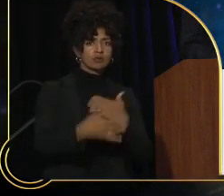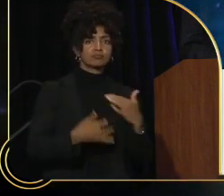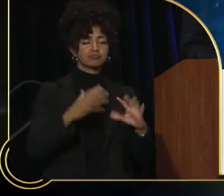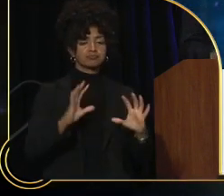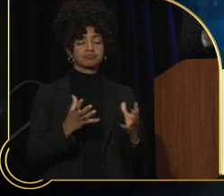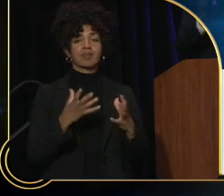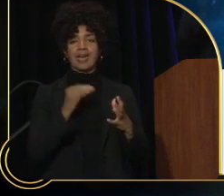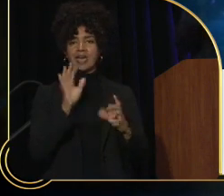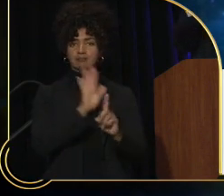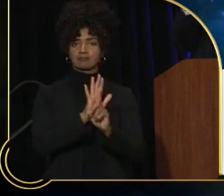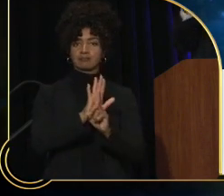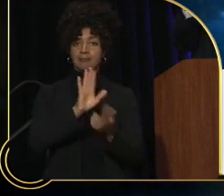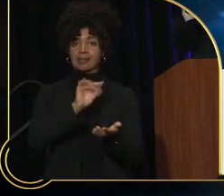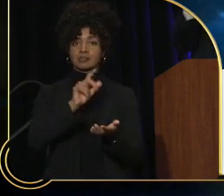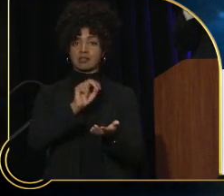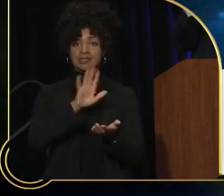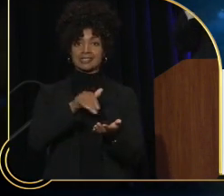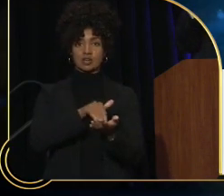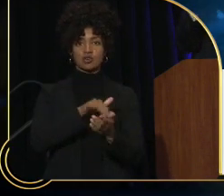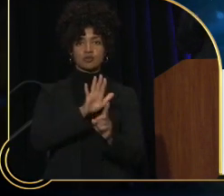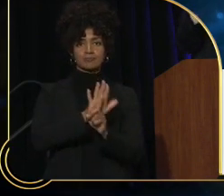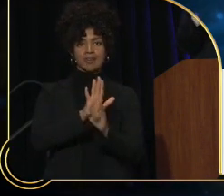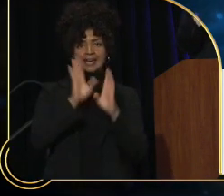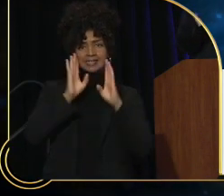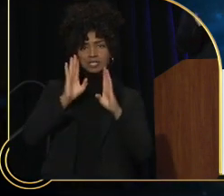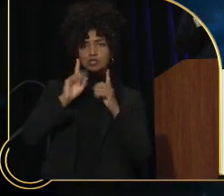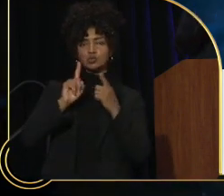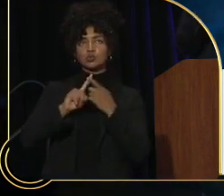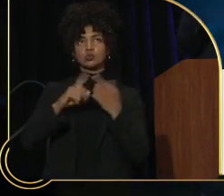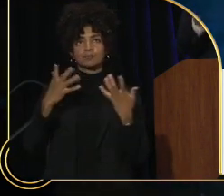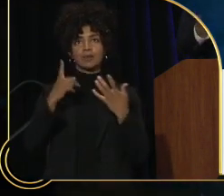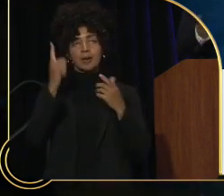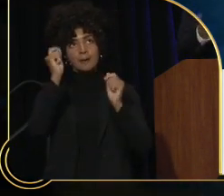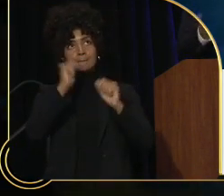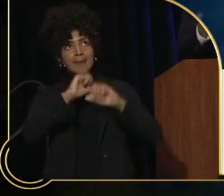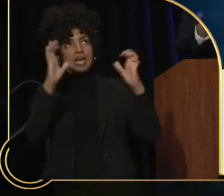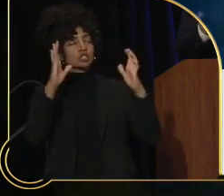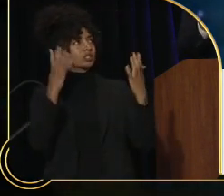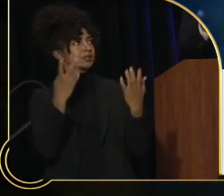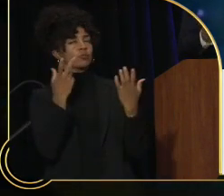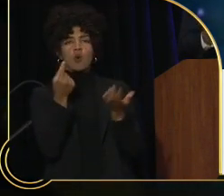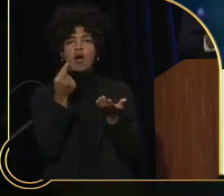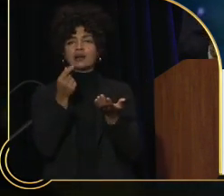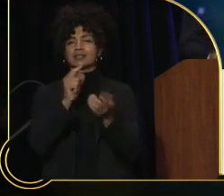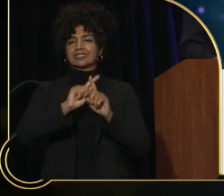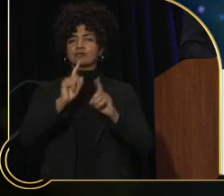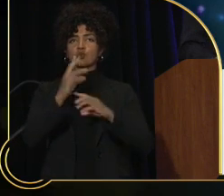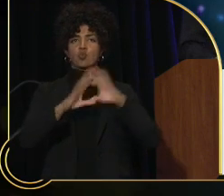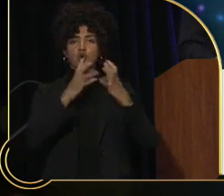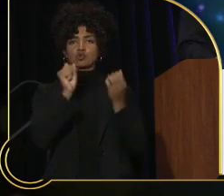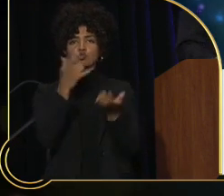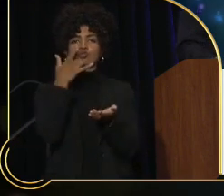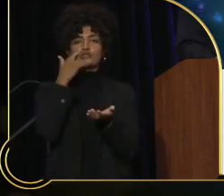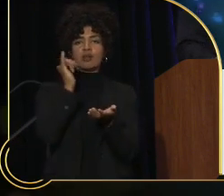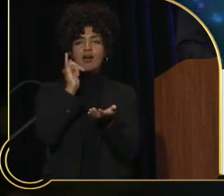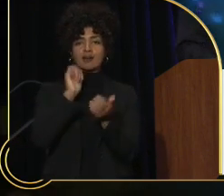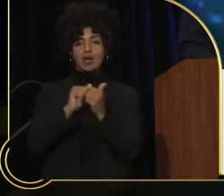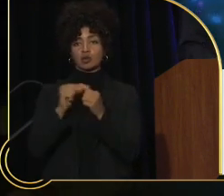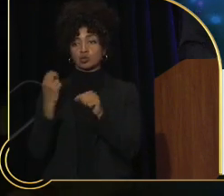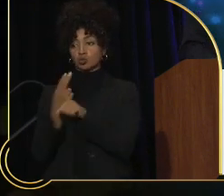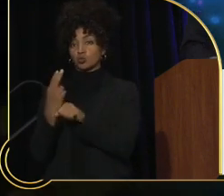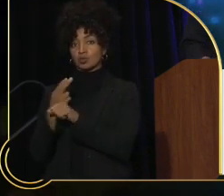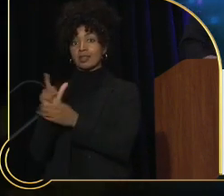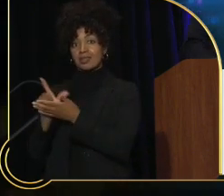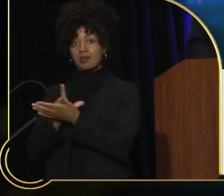it paid to kind of imagining, picturing a different world, and then figuring out how we might use legal advocacy to get